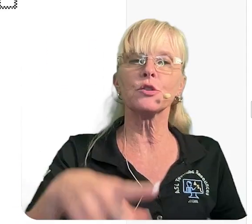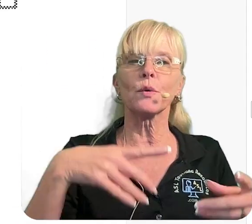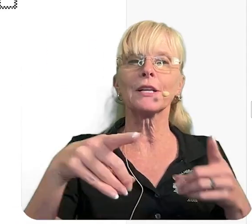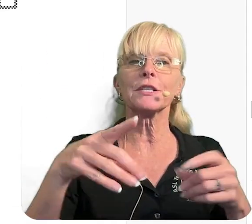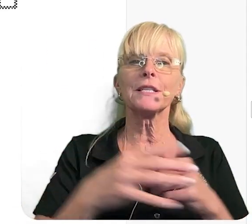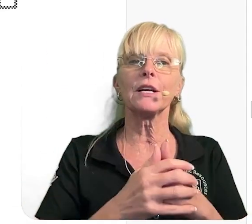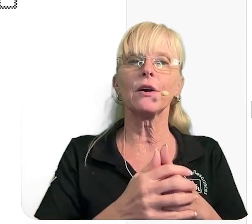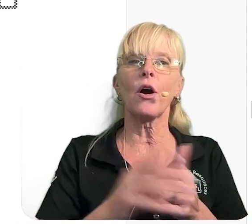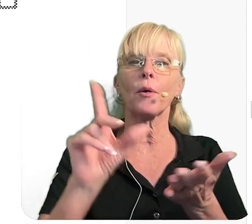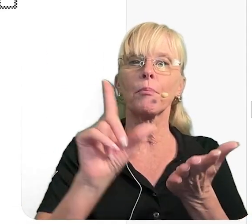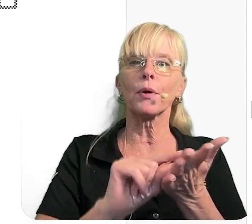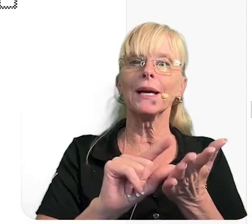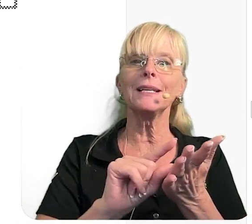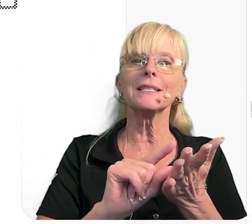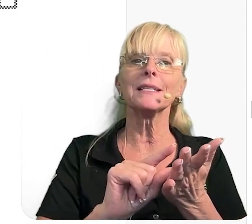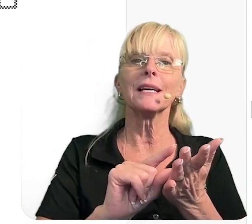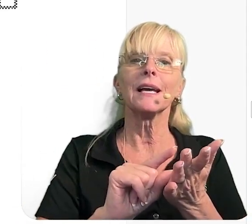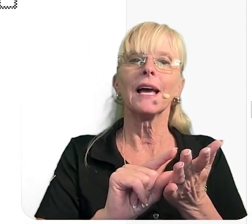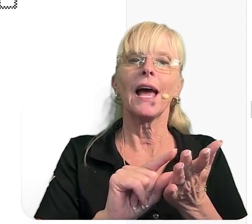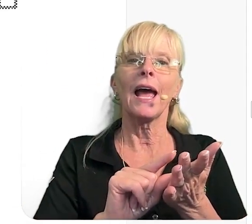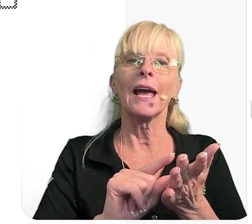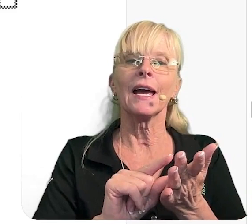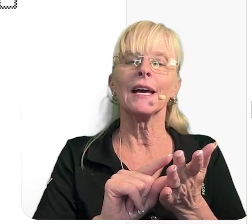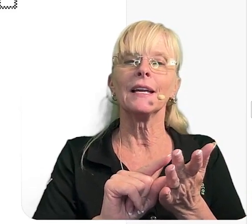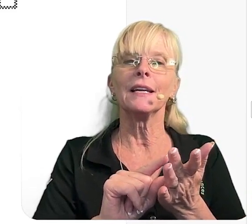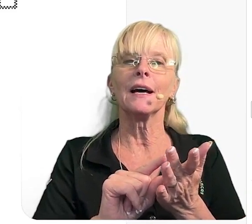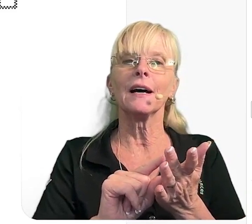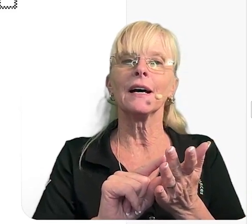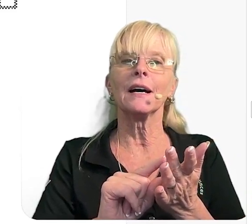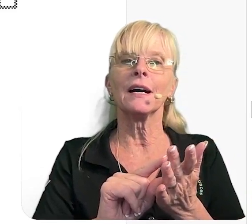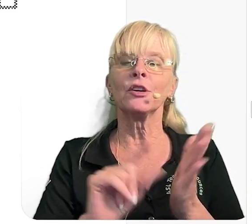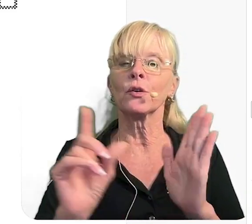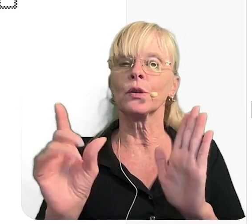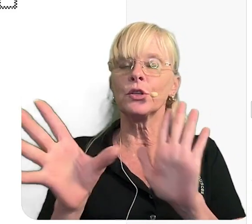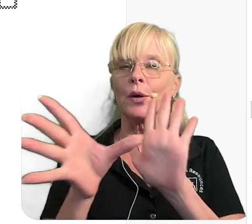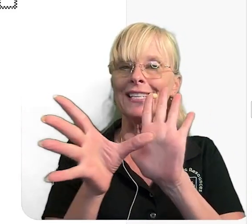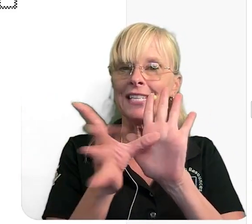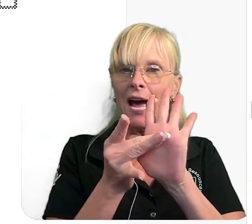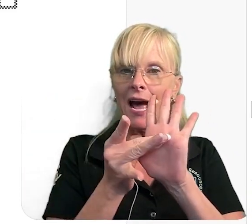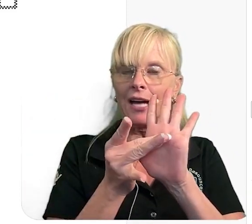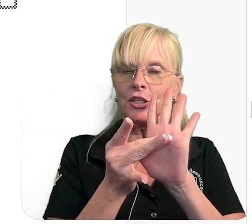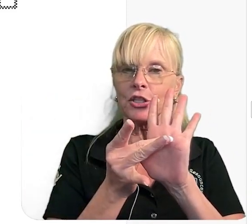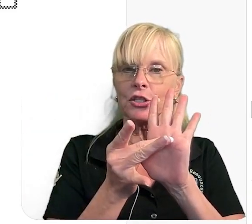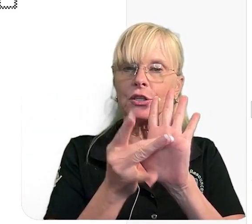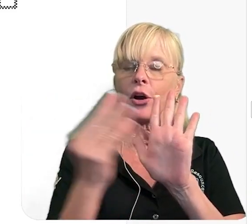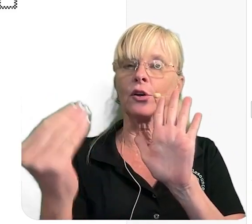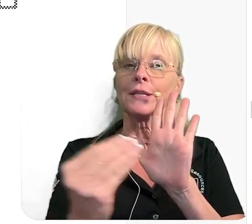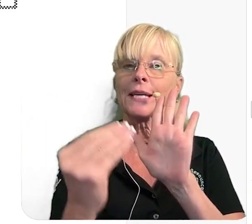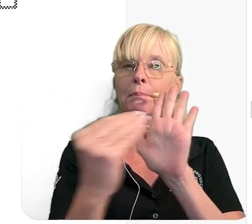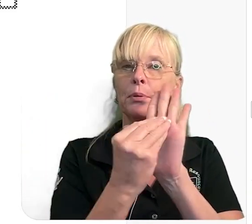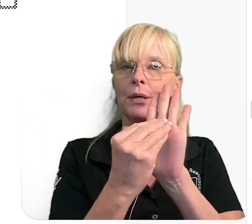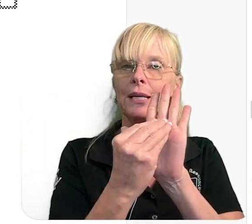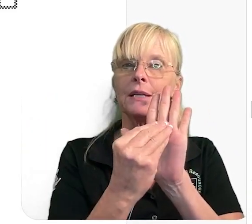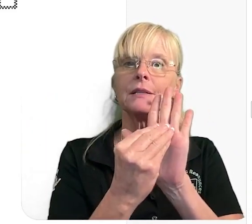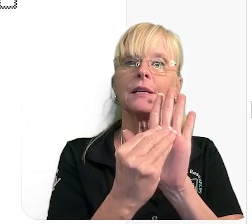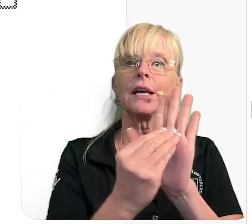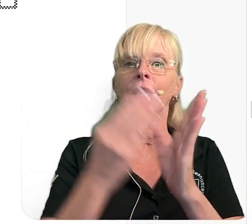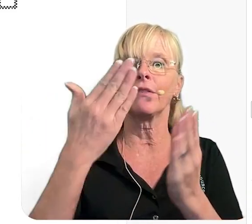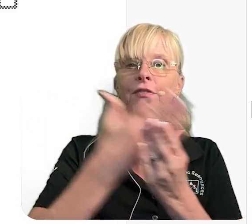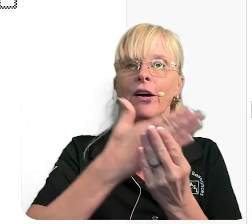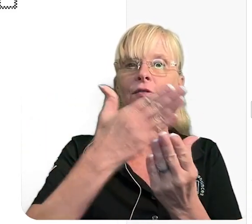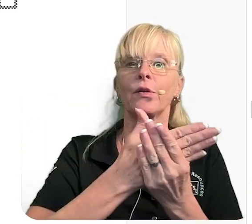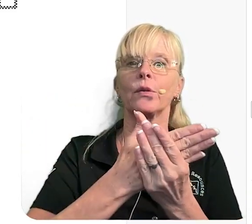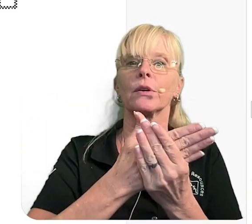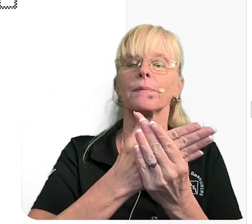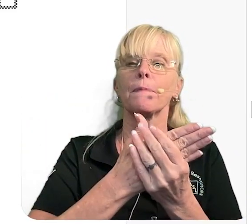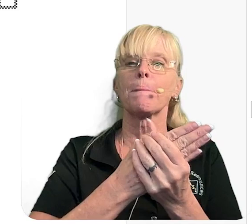Okay, the directions here are print, and you're going to attach, or you could say put it in